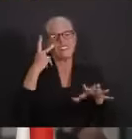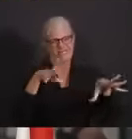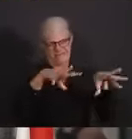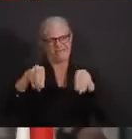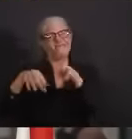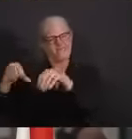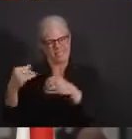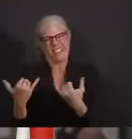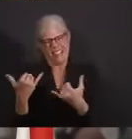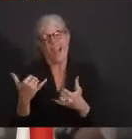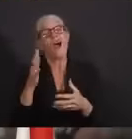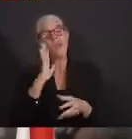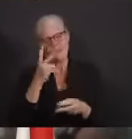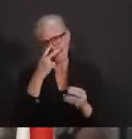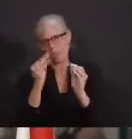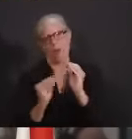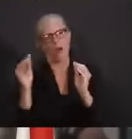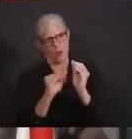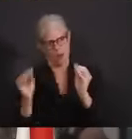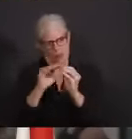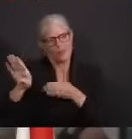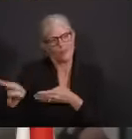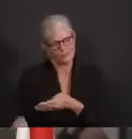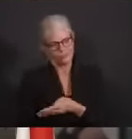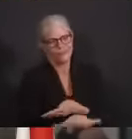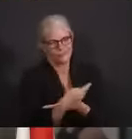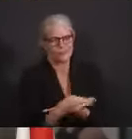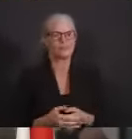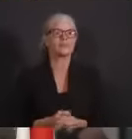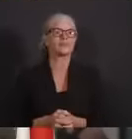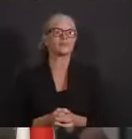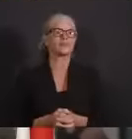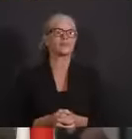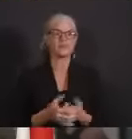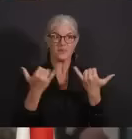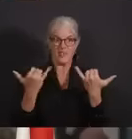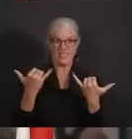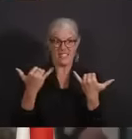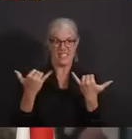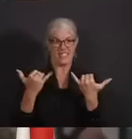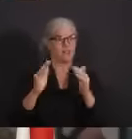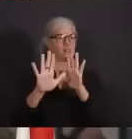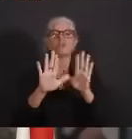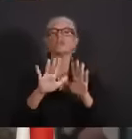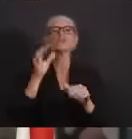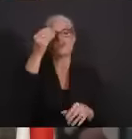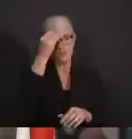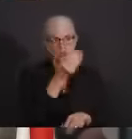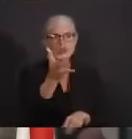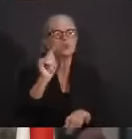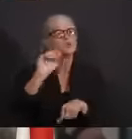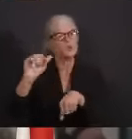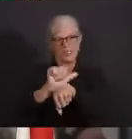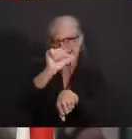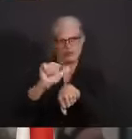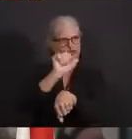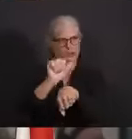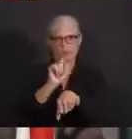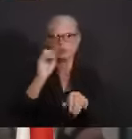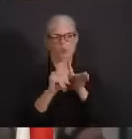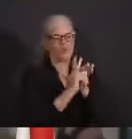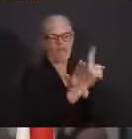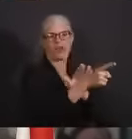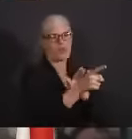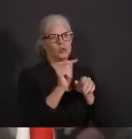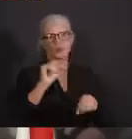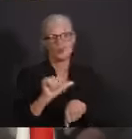of tonight and into tomorrow morning. Now, at this point, it's too dangerous to evacuate safely, so you